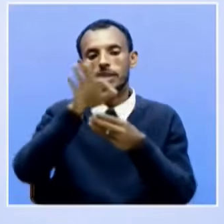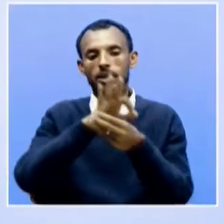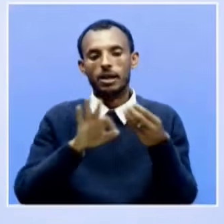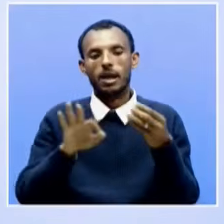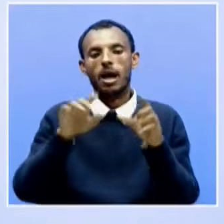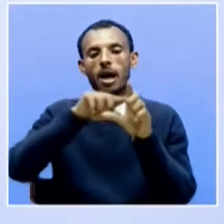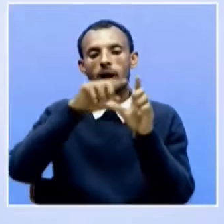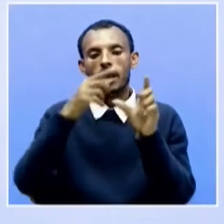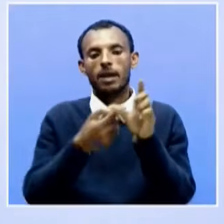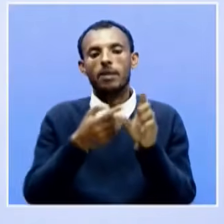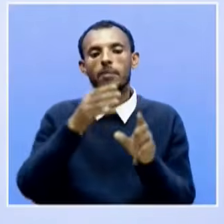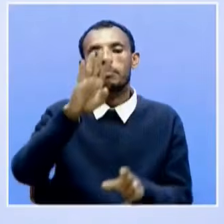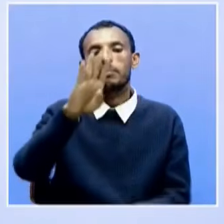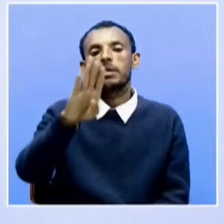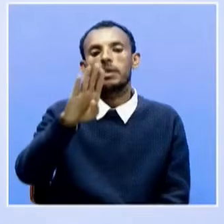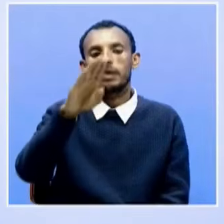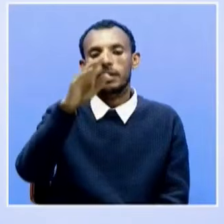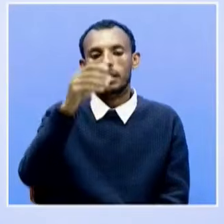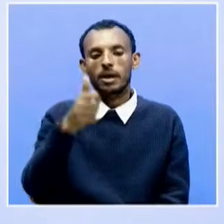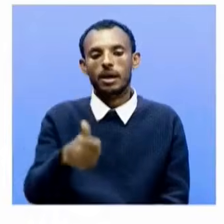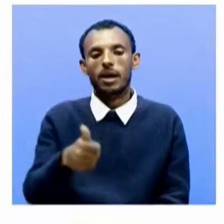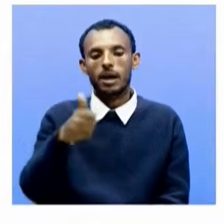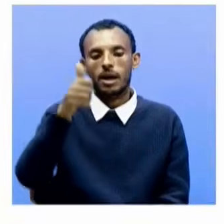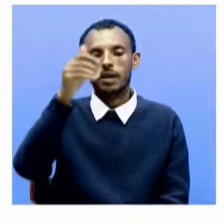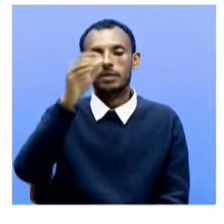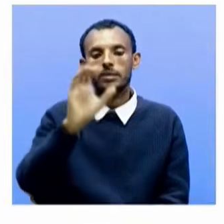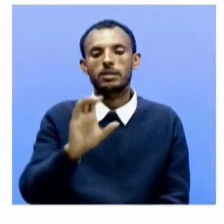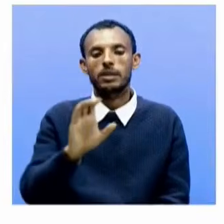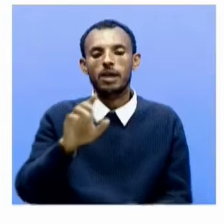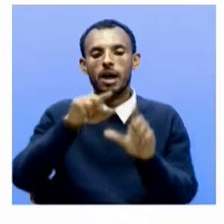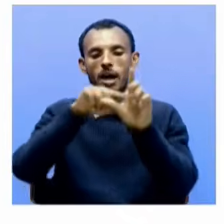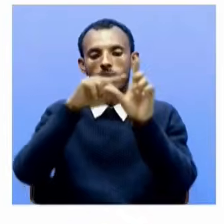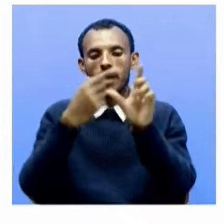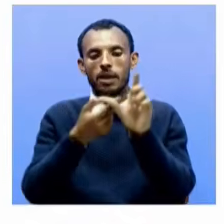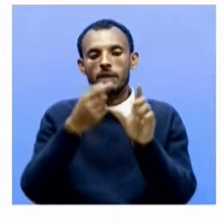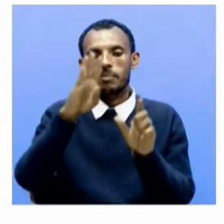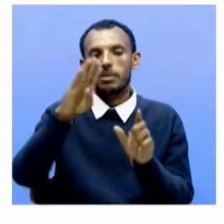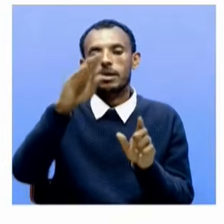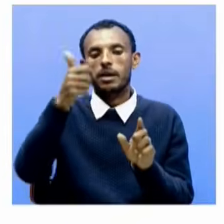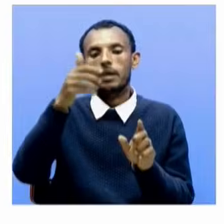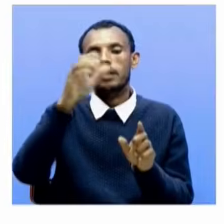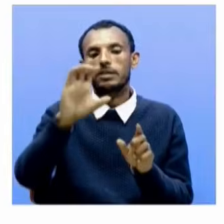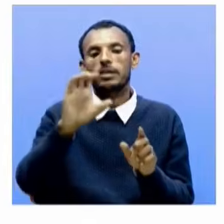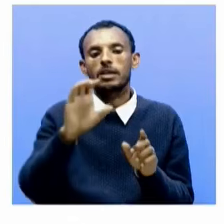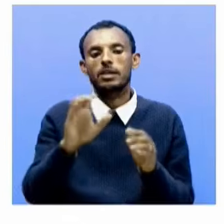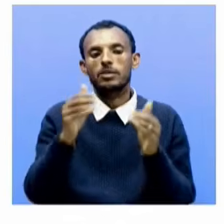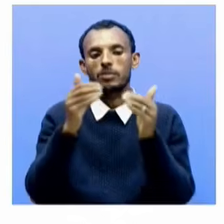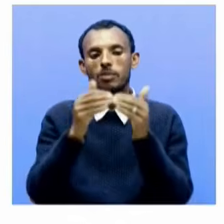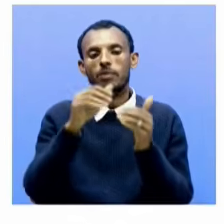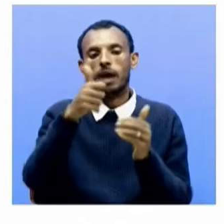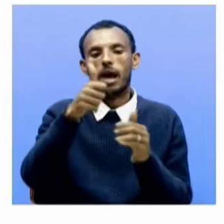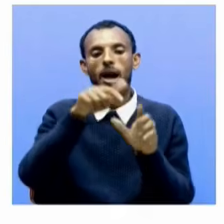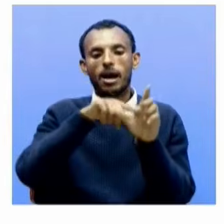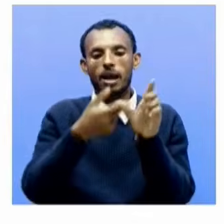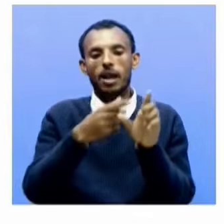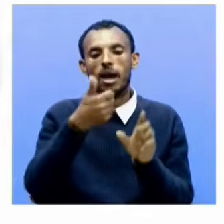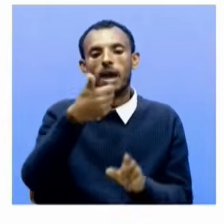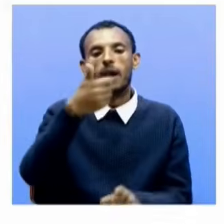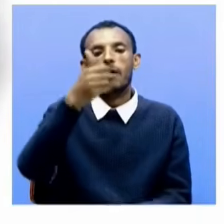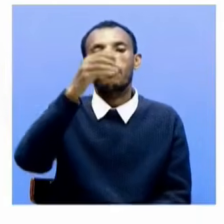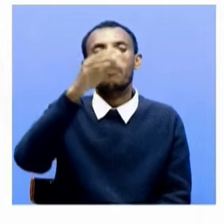angle BAC, this angle is given 45 degree, and measure